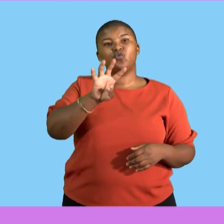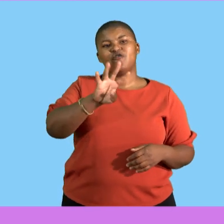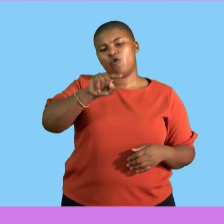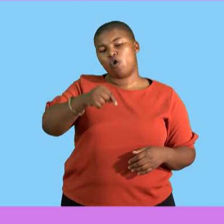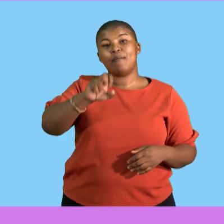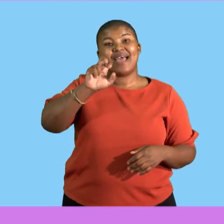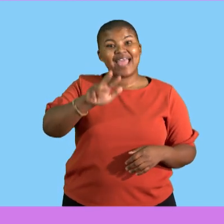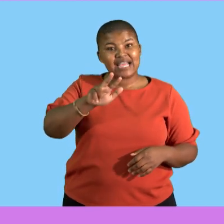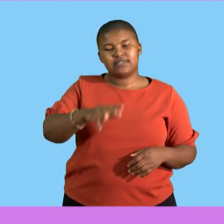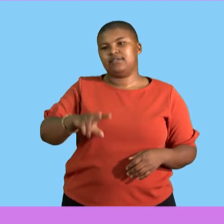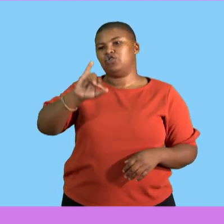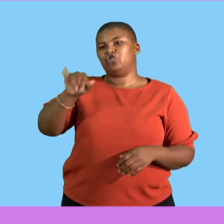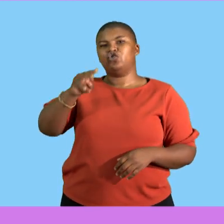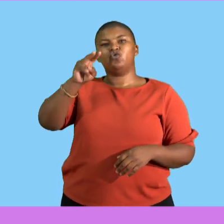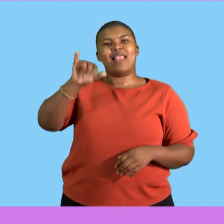and July